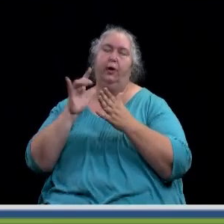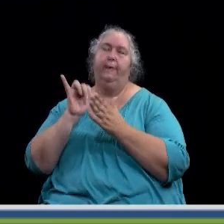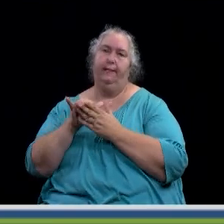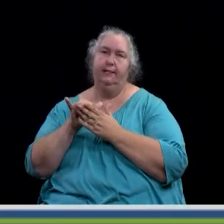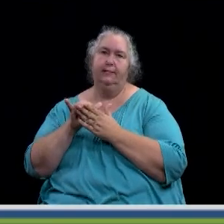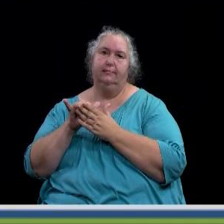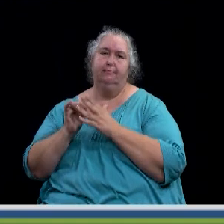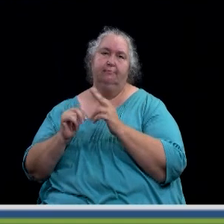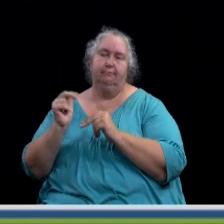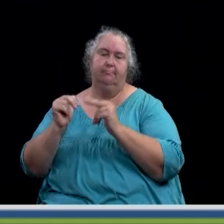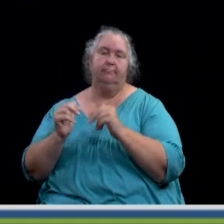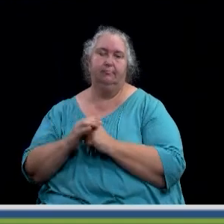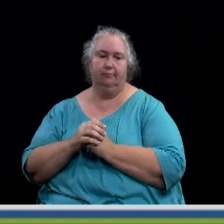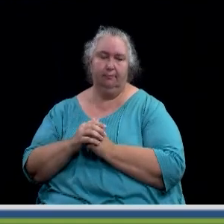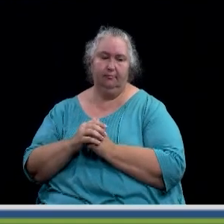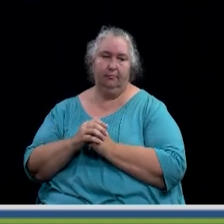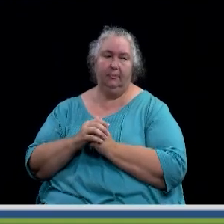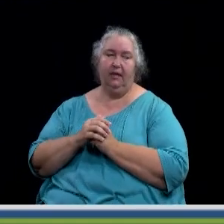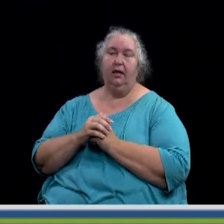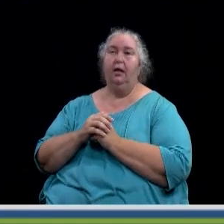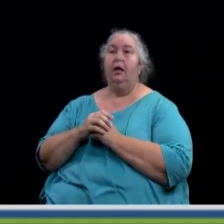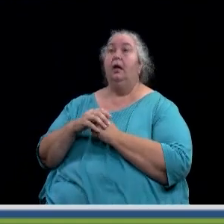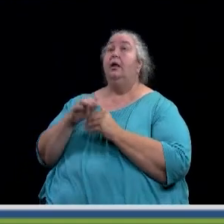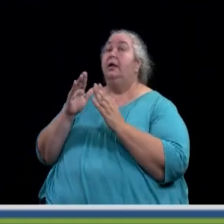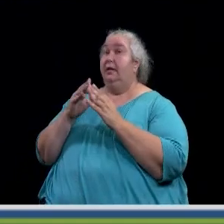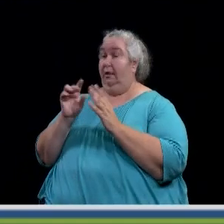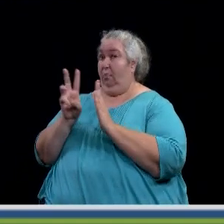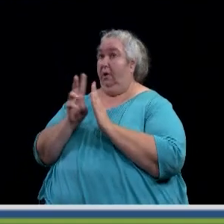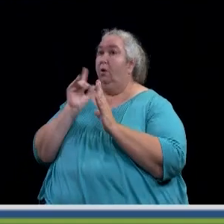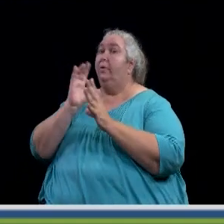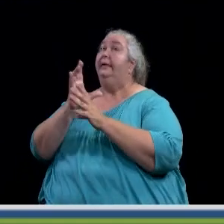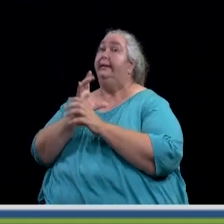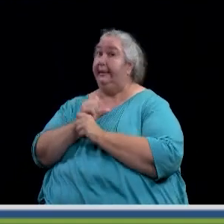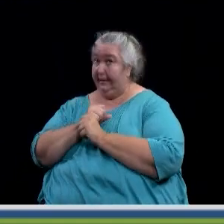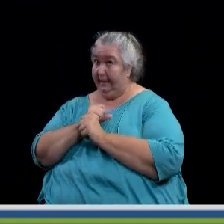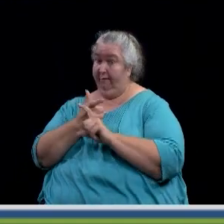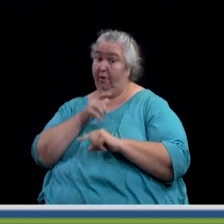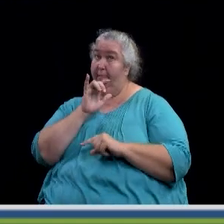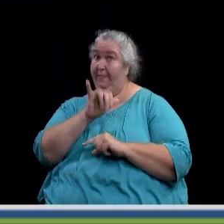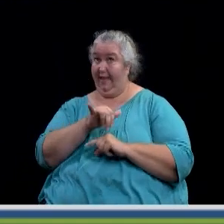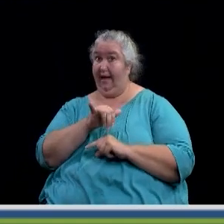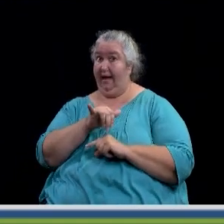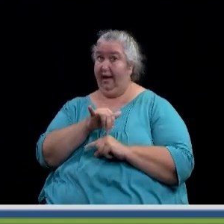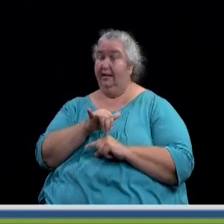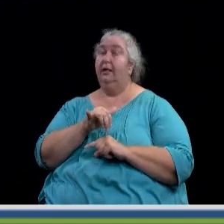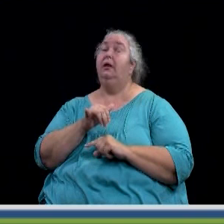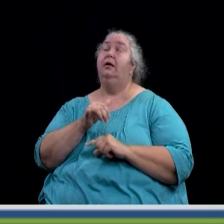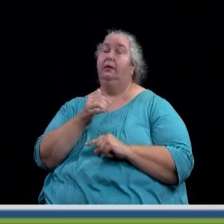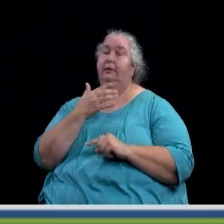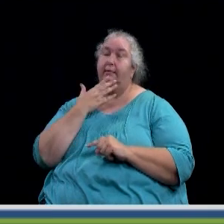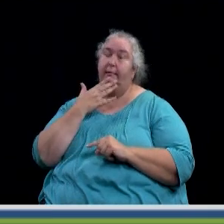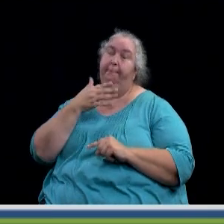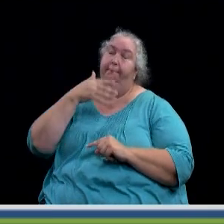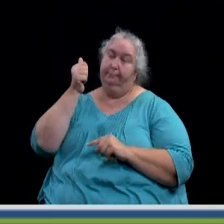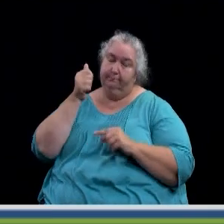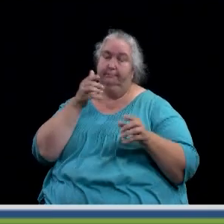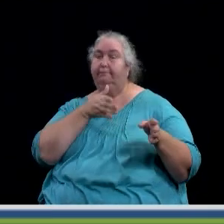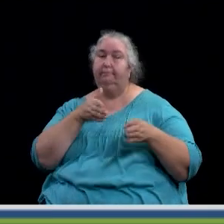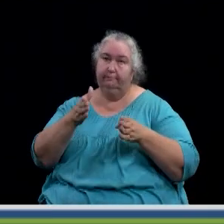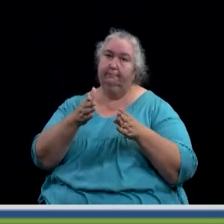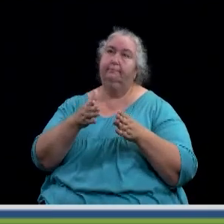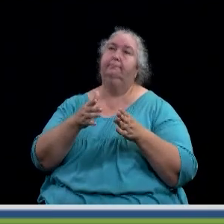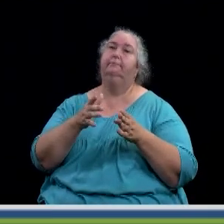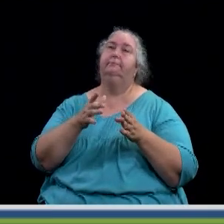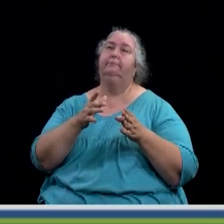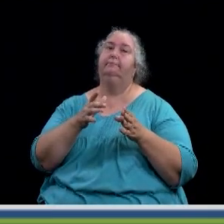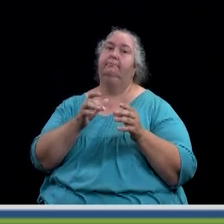receives valued transportation and utility enhancements that promote unity, sustainability, and a bright future as related to the movement